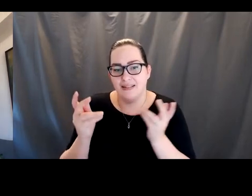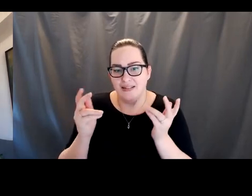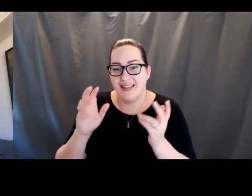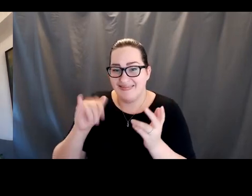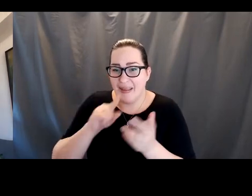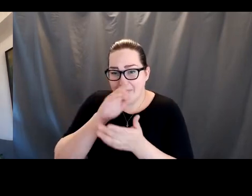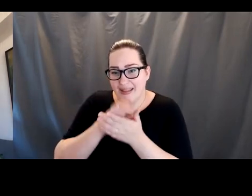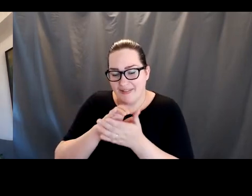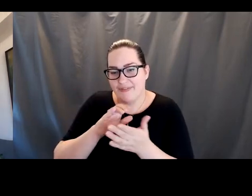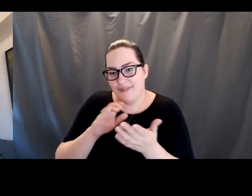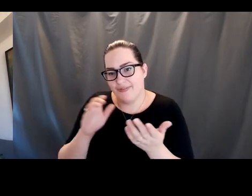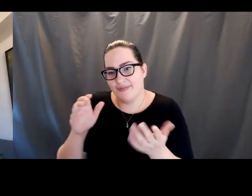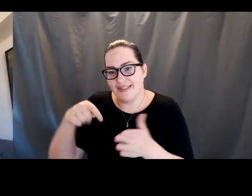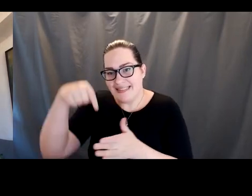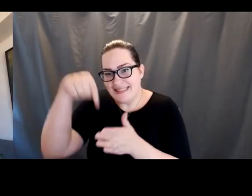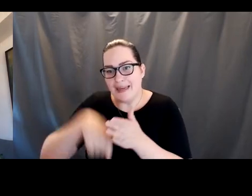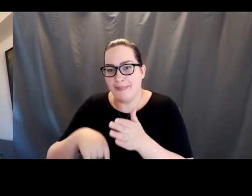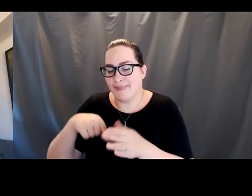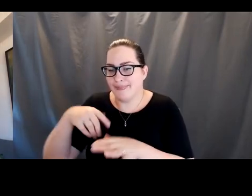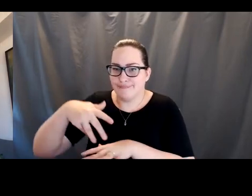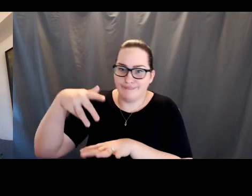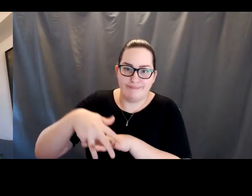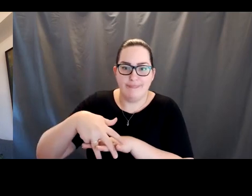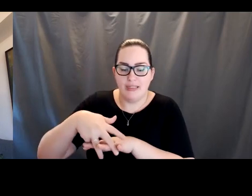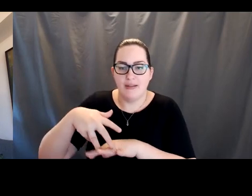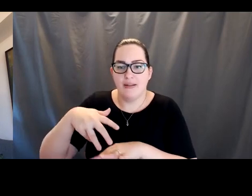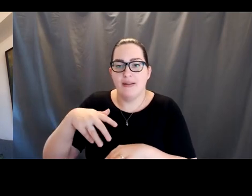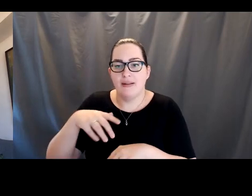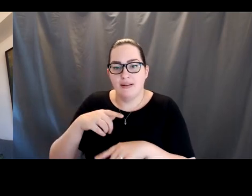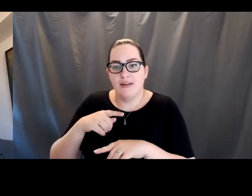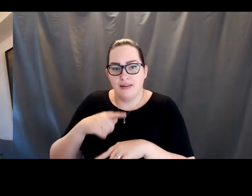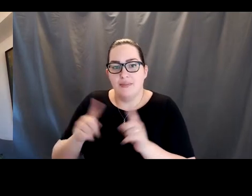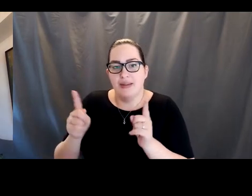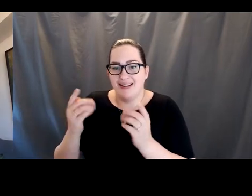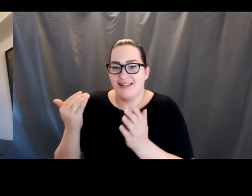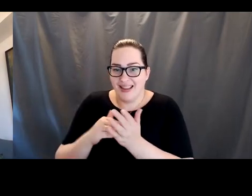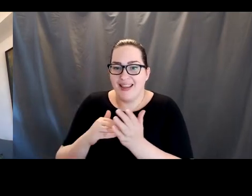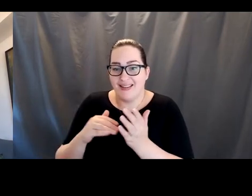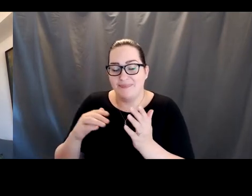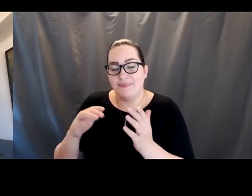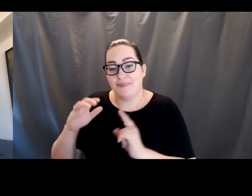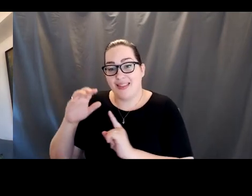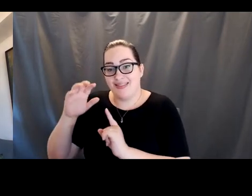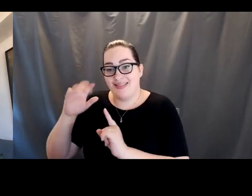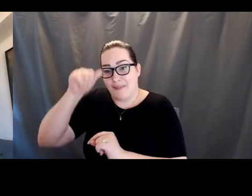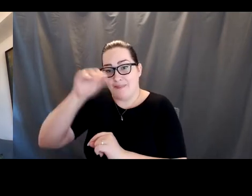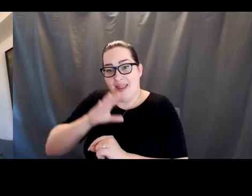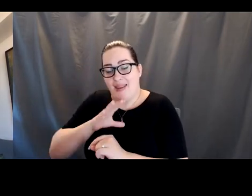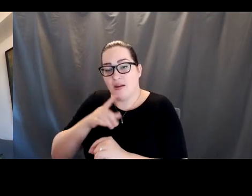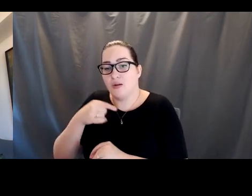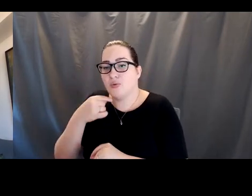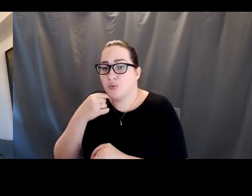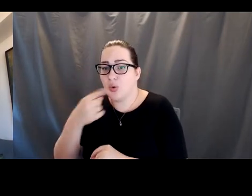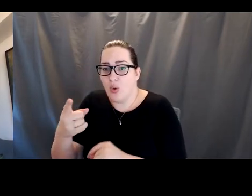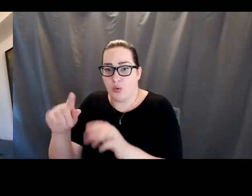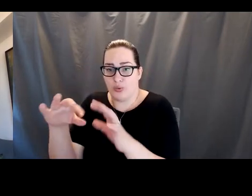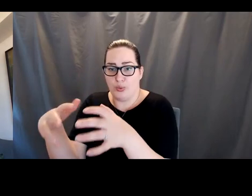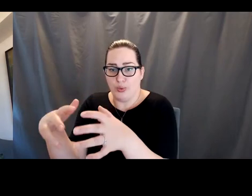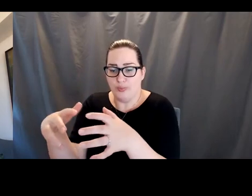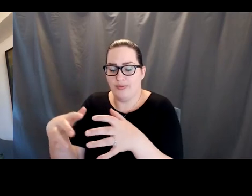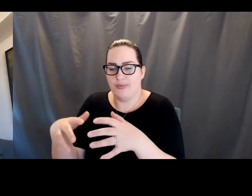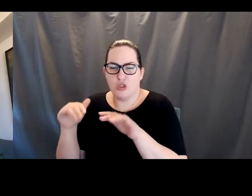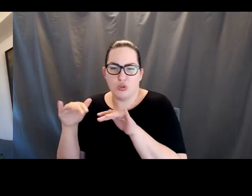belief is. But this guy told them that he had to rape young girls, virgins, and that the blood would purify them